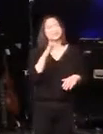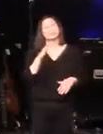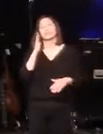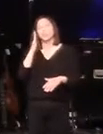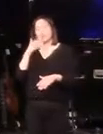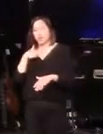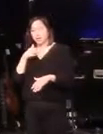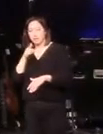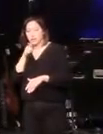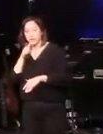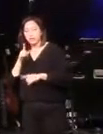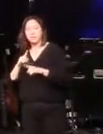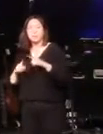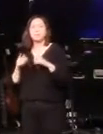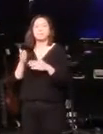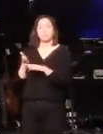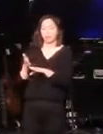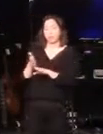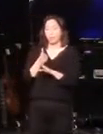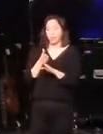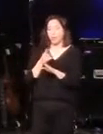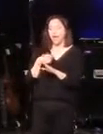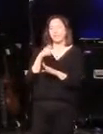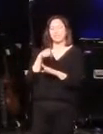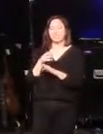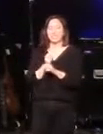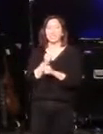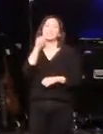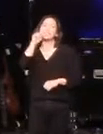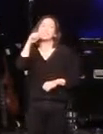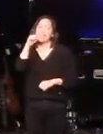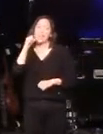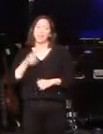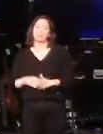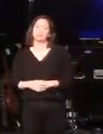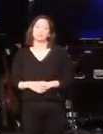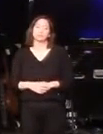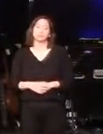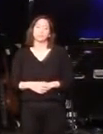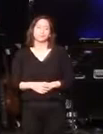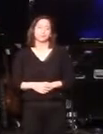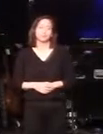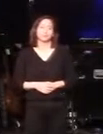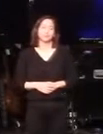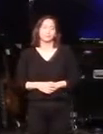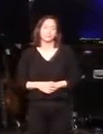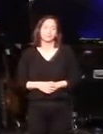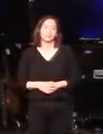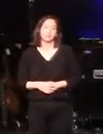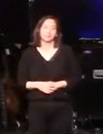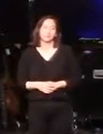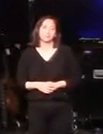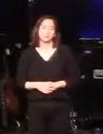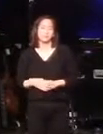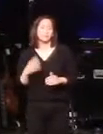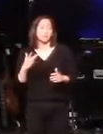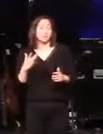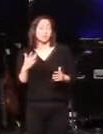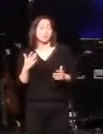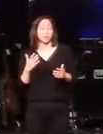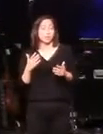snack so I don't pass out before I get fed on the plane.